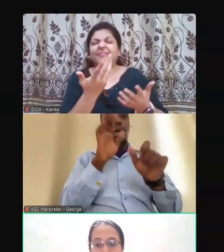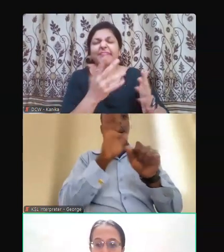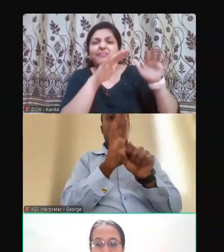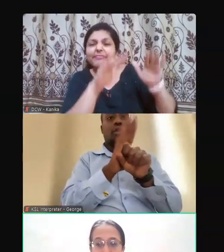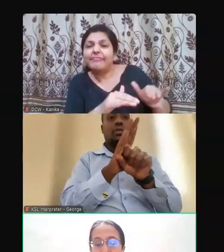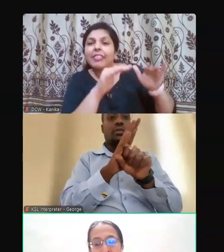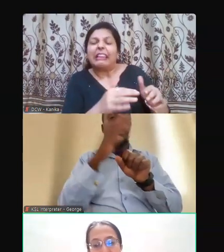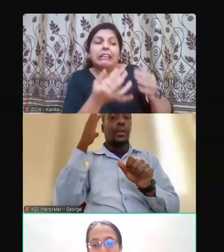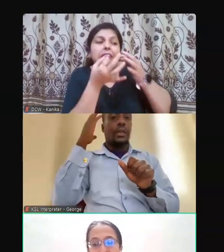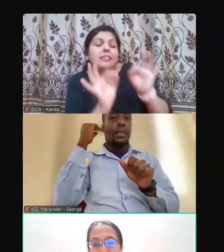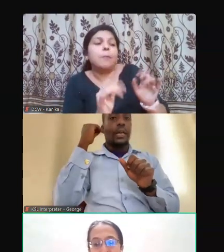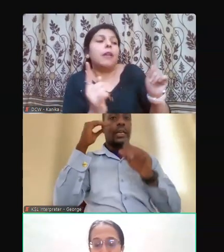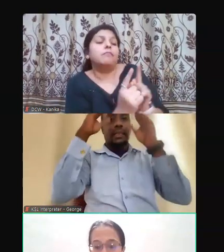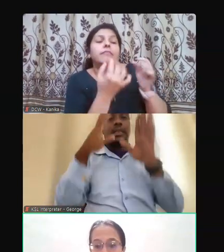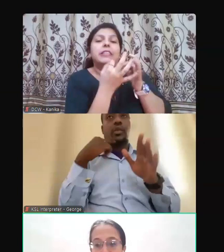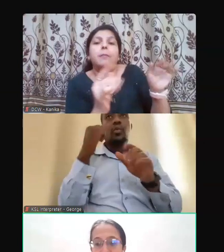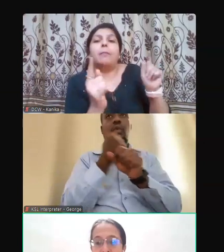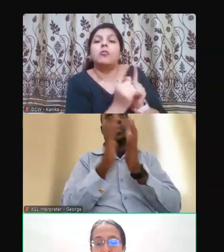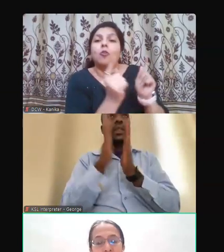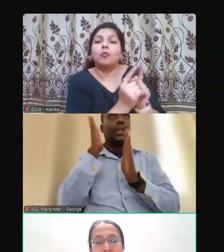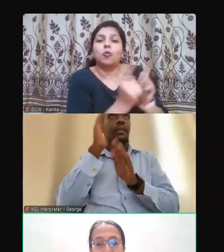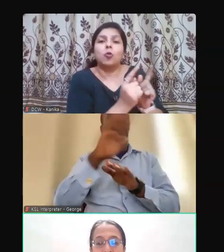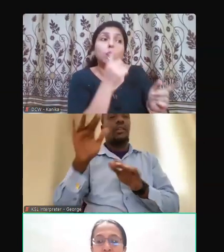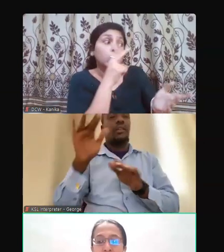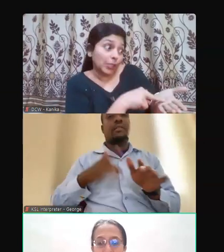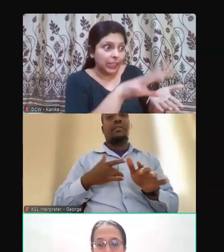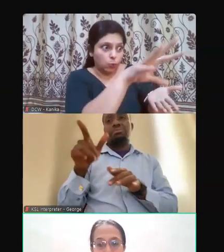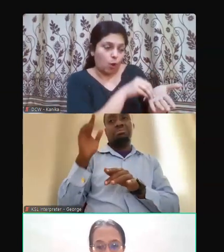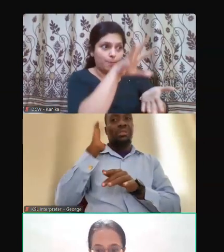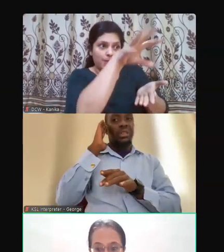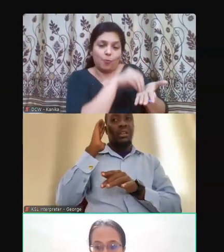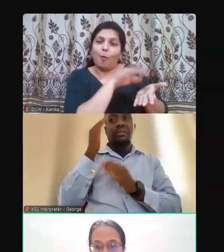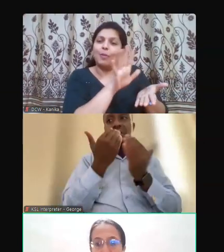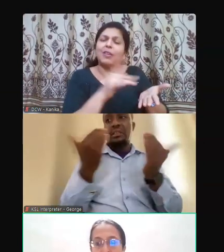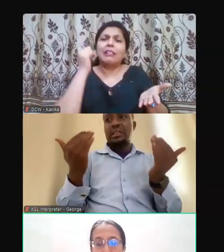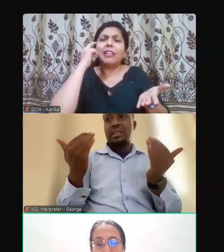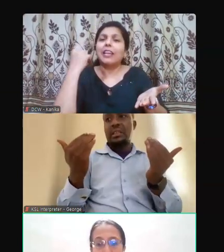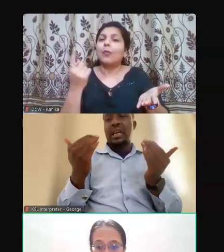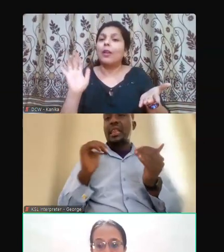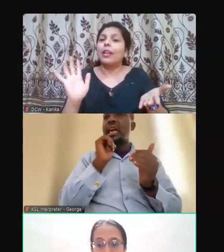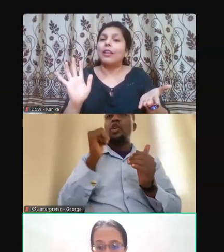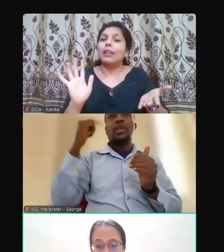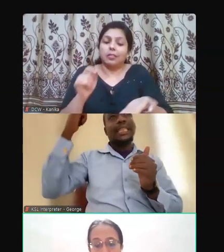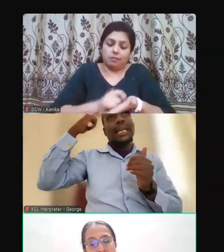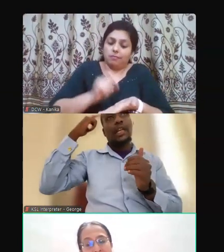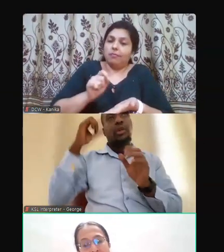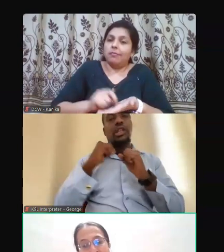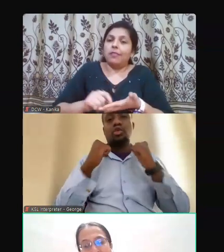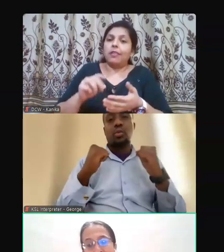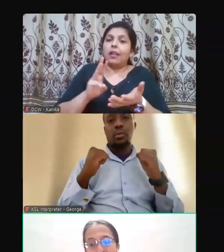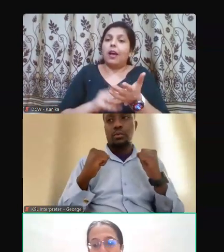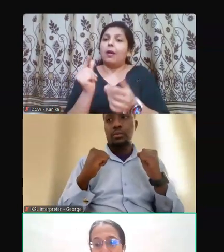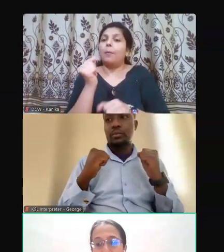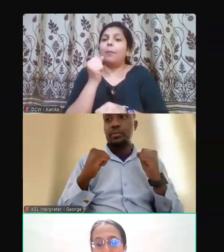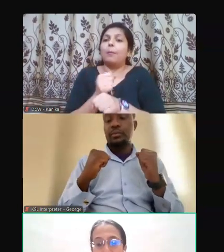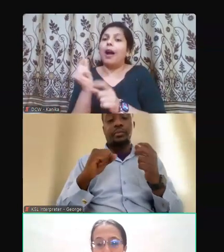who work with deaf children, they feel that the deaf children are not intellectually very strong. Deaf children, on the other